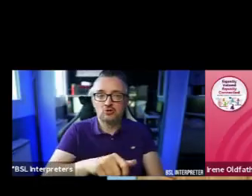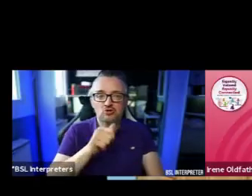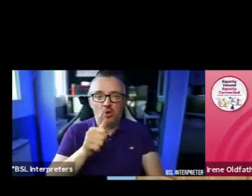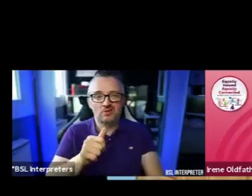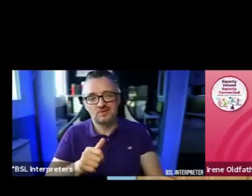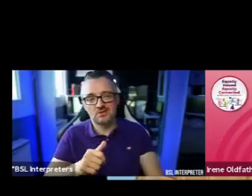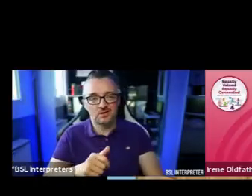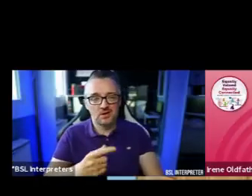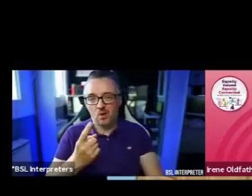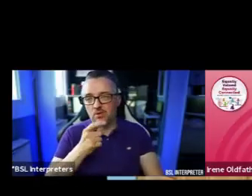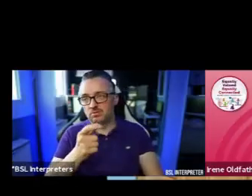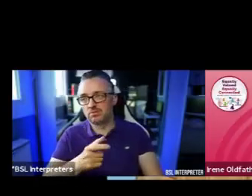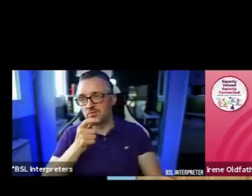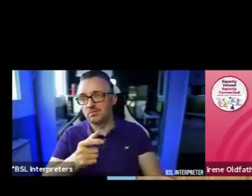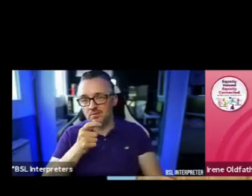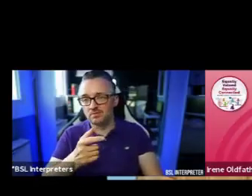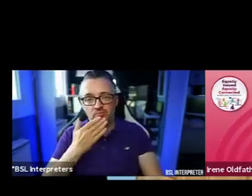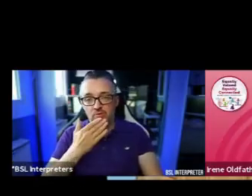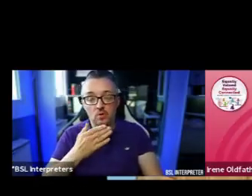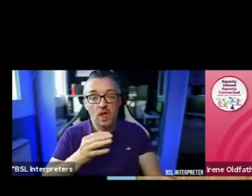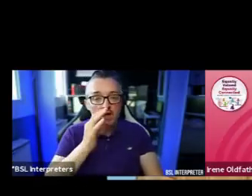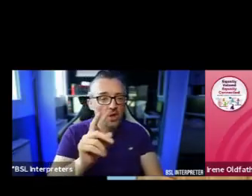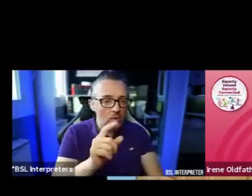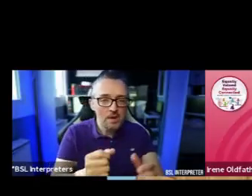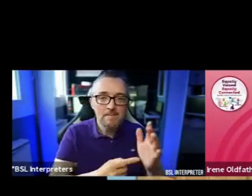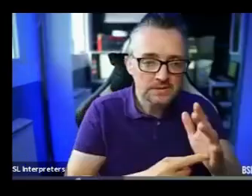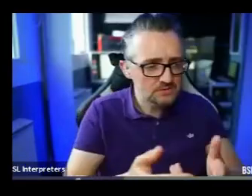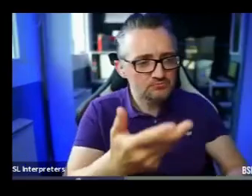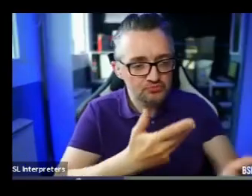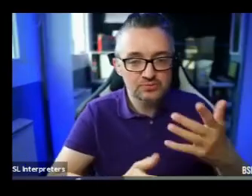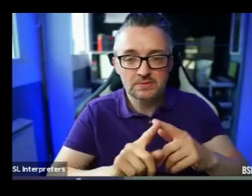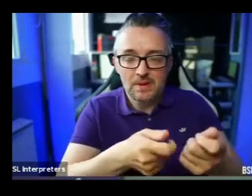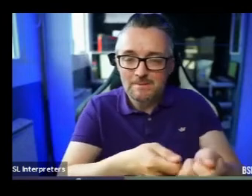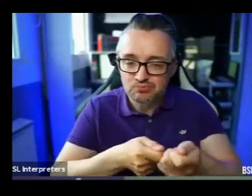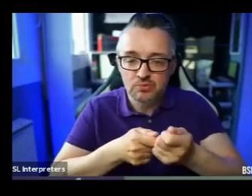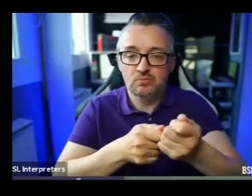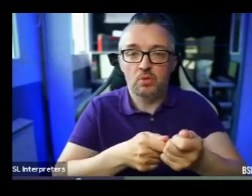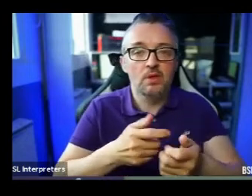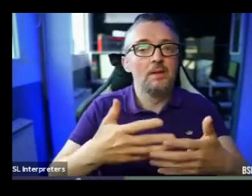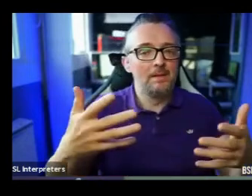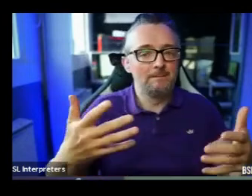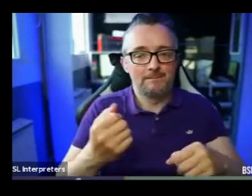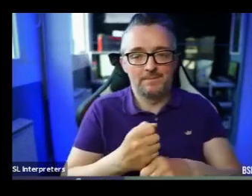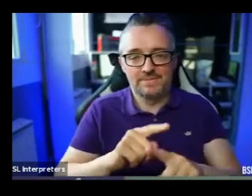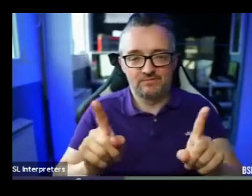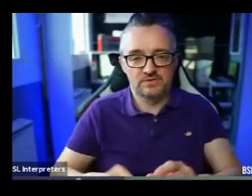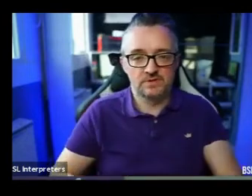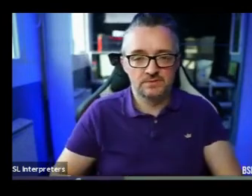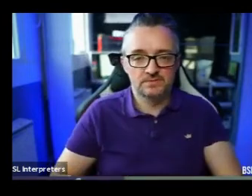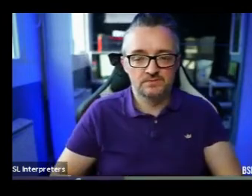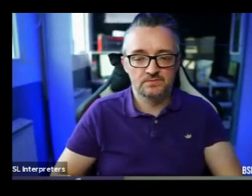not as a dull patient who only speaks in one-word sentences. Asking what matters makes all the difference in the